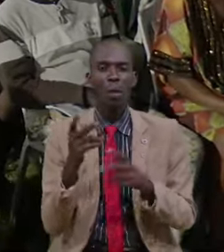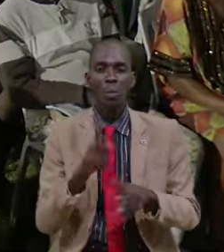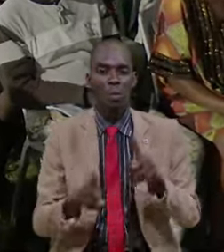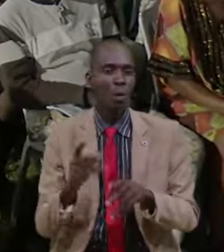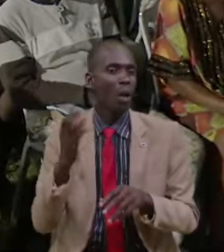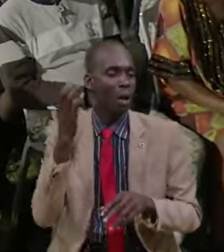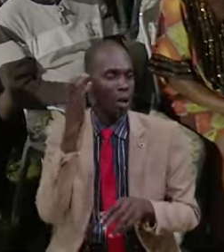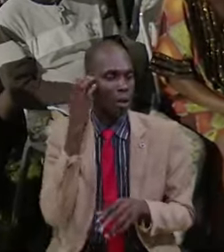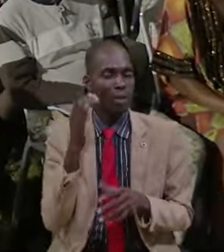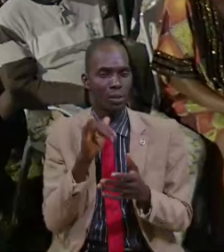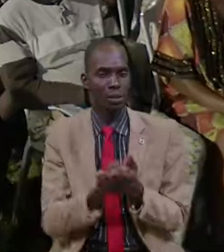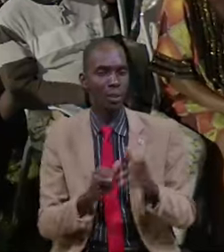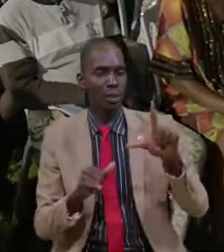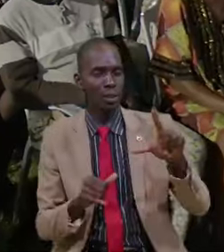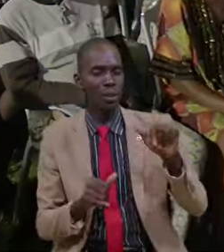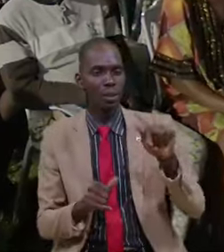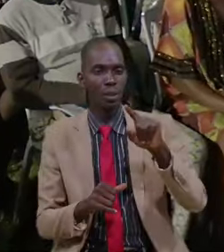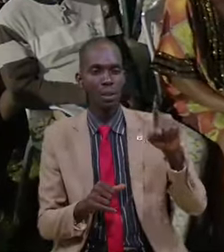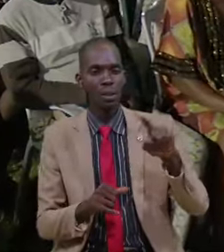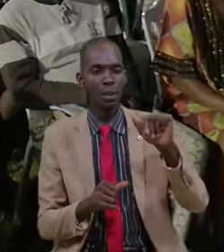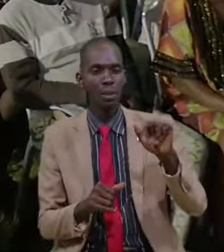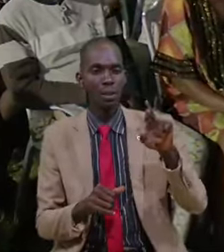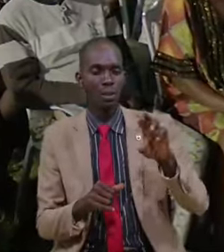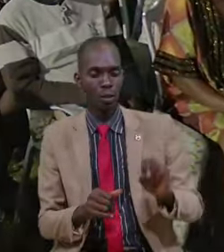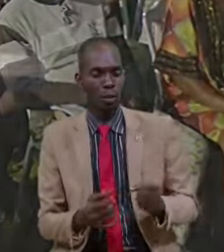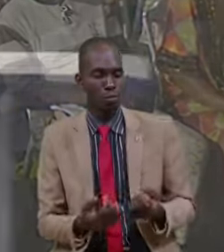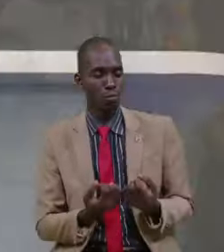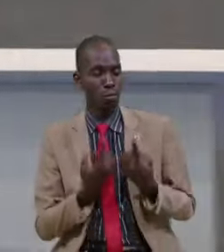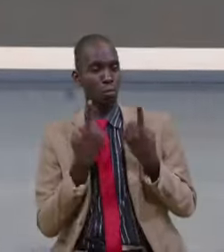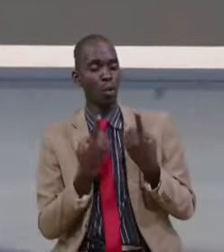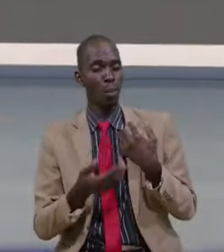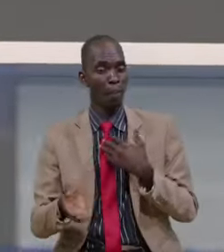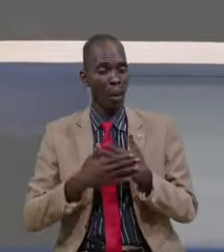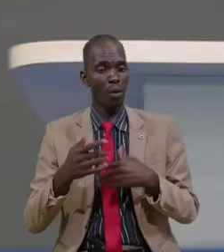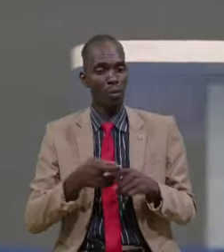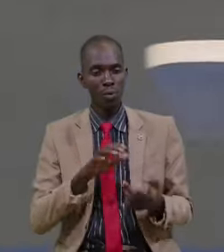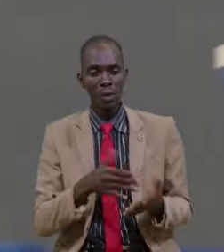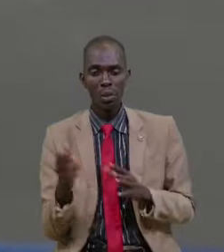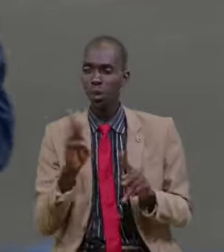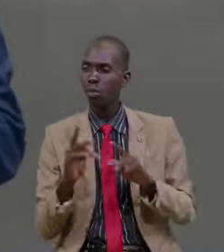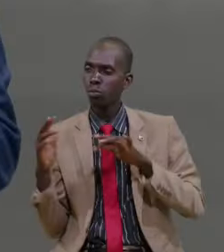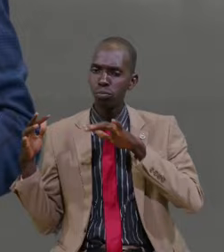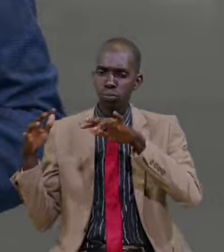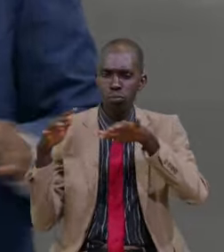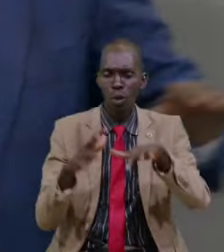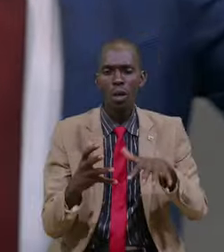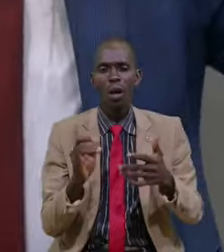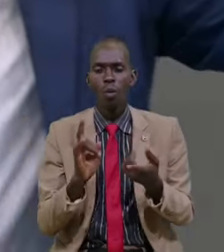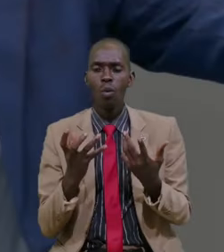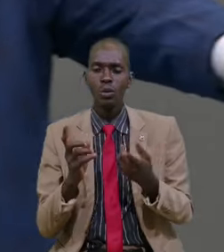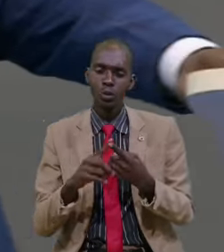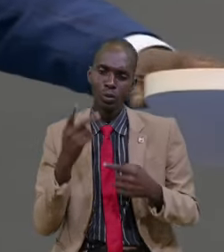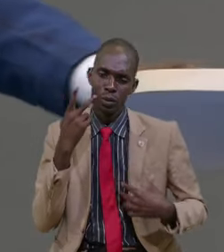that Lazarus rose from the dead, and they became, and they just wanted to see him. They wanted to behold him.